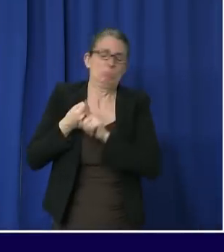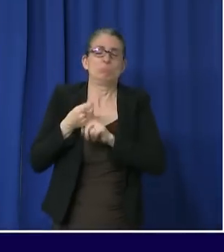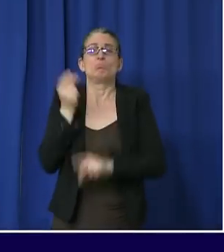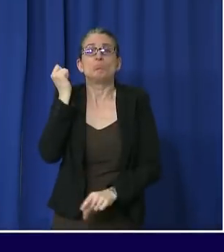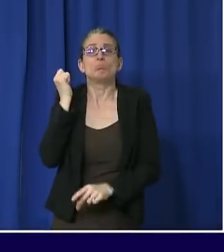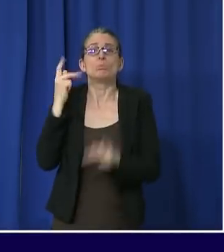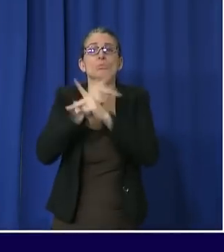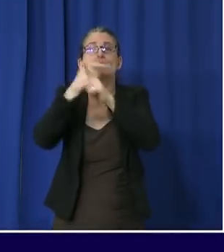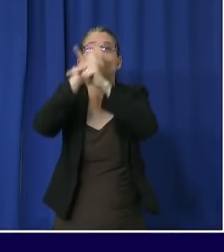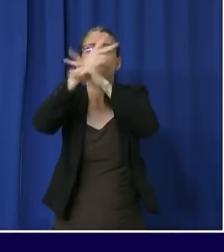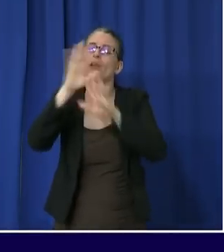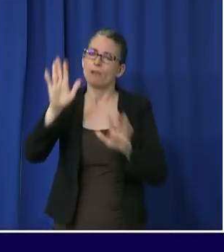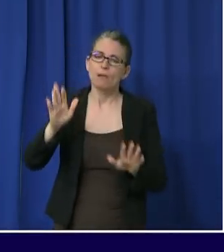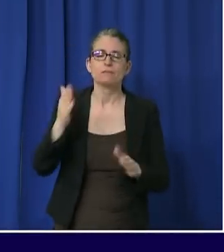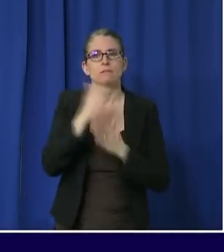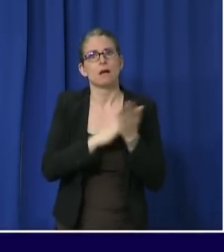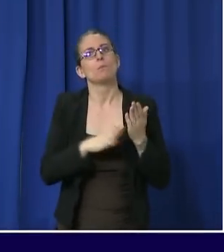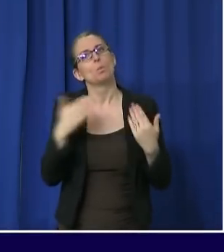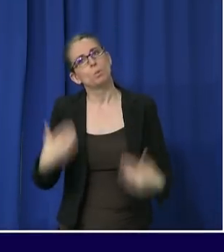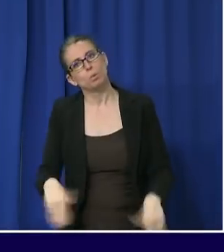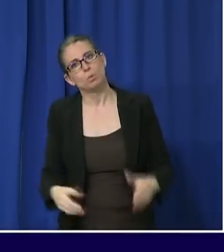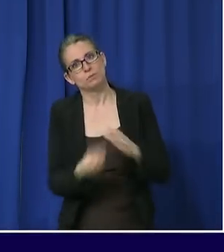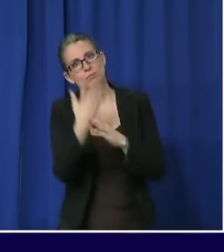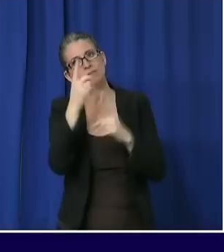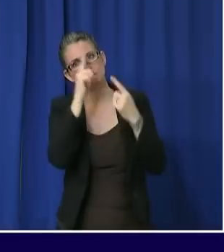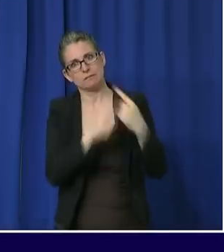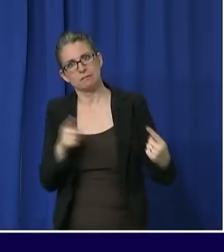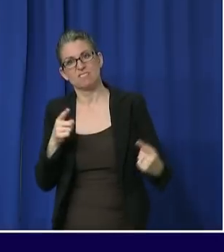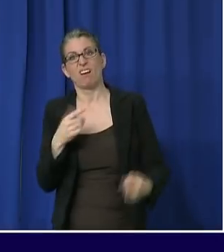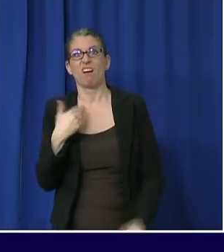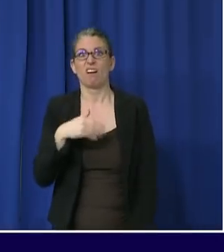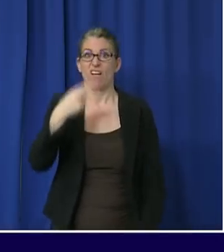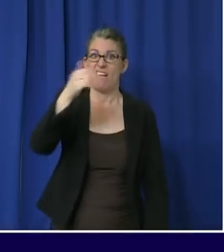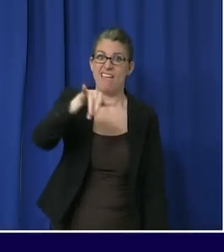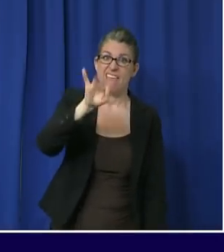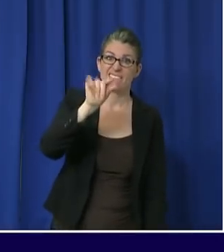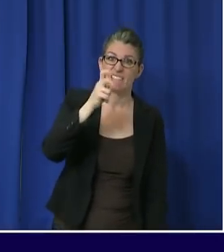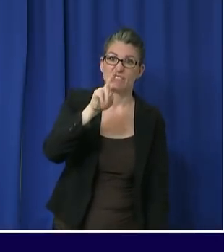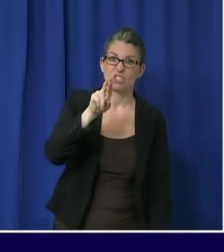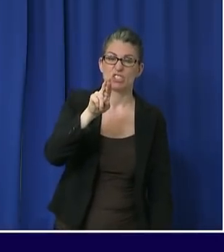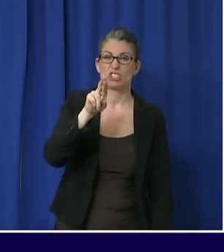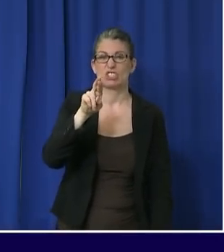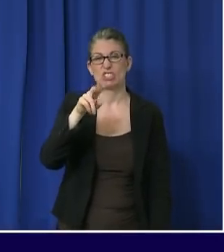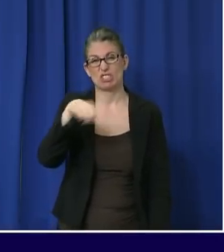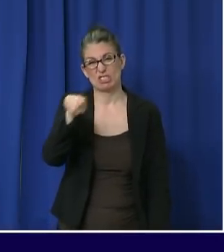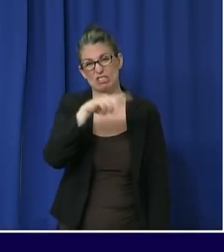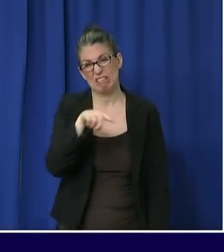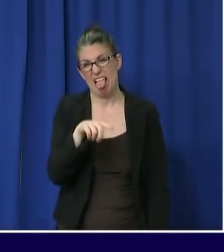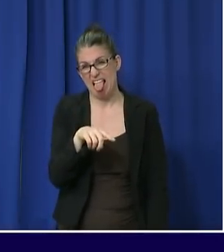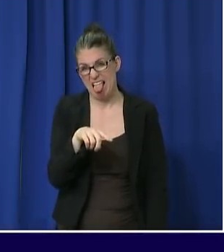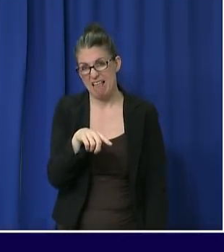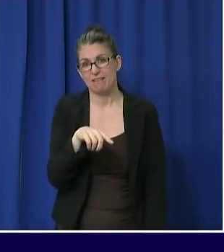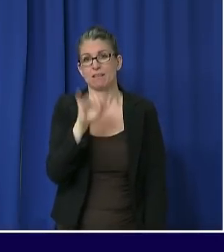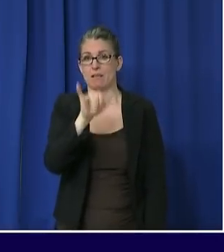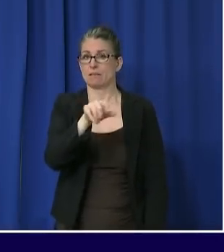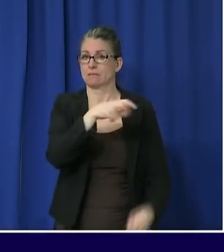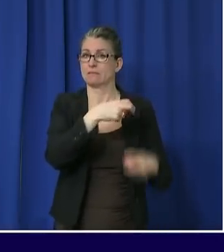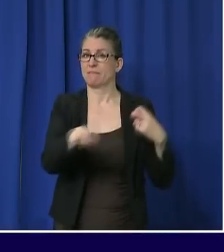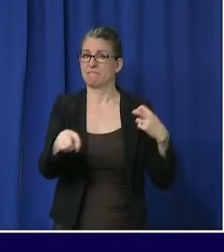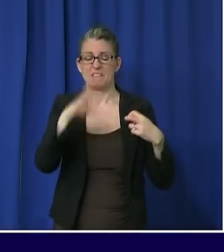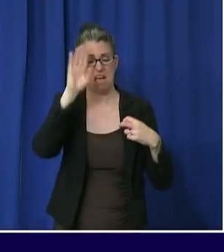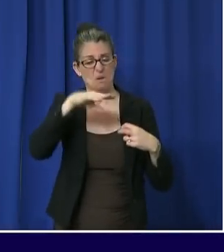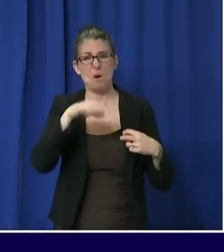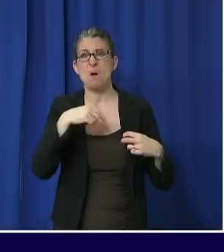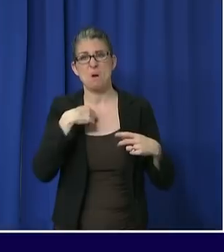the reaction you get from hay fever can be rough, but thankfully it's not on the same scale as what you get from COVID-19.